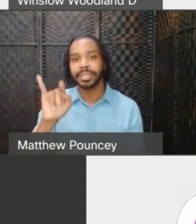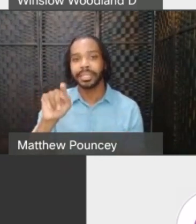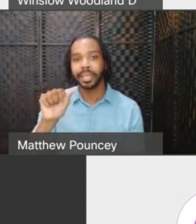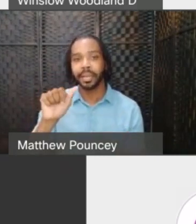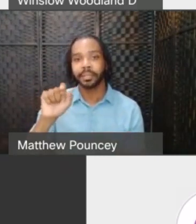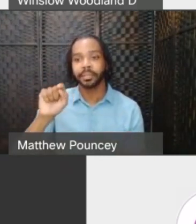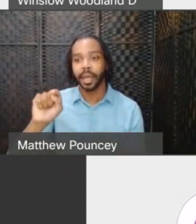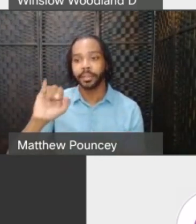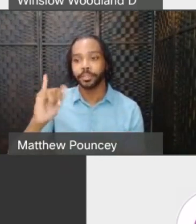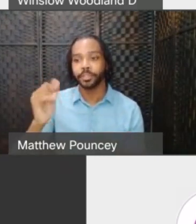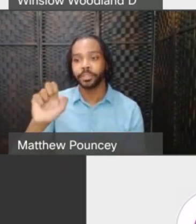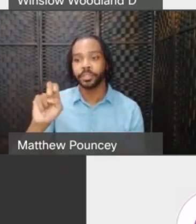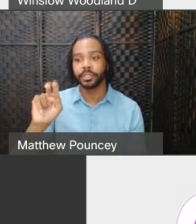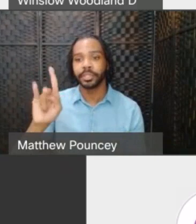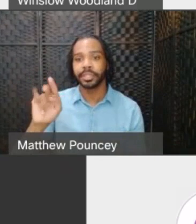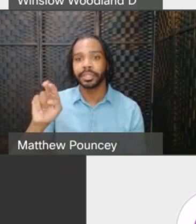bonita.jenkins@dc.gov.